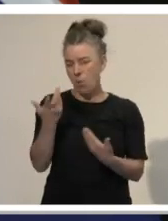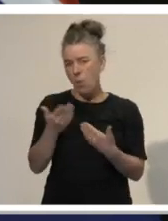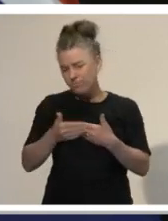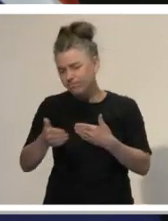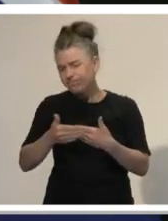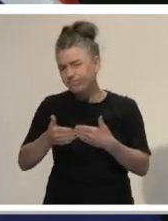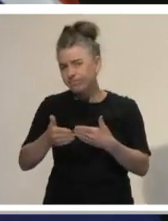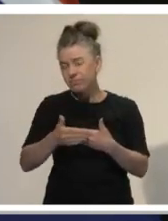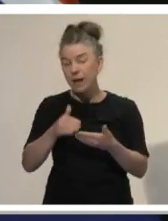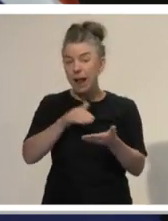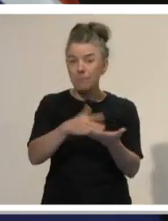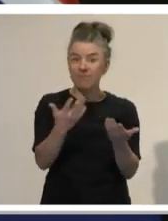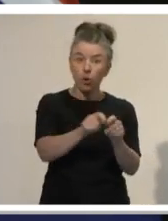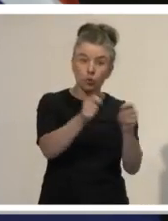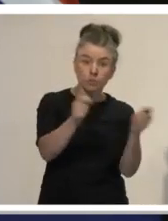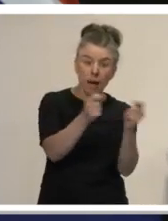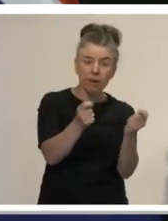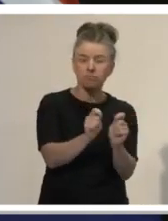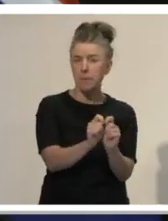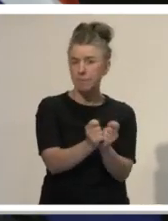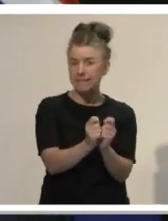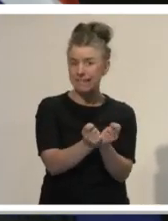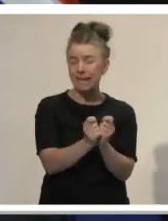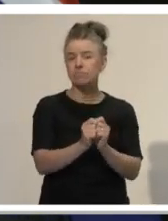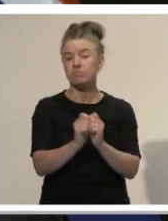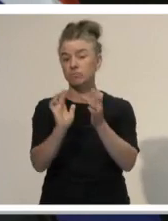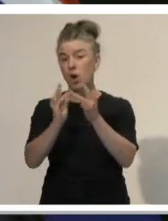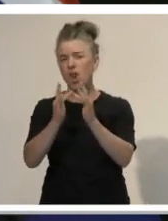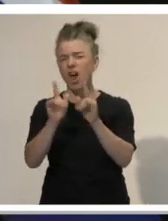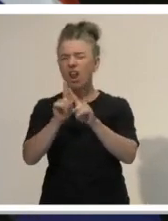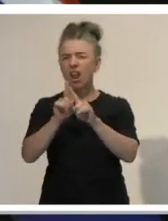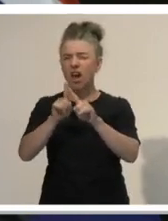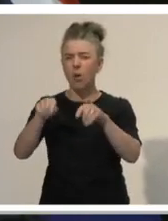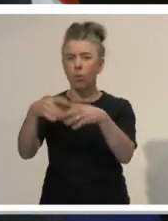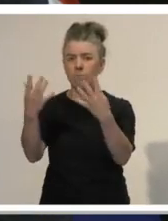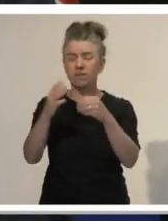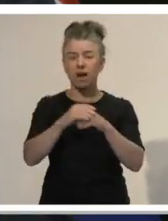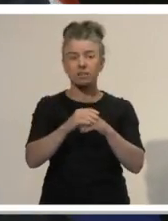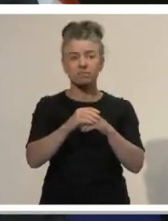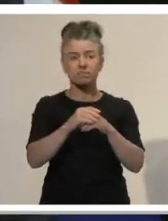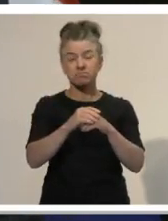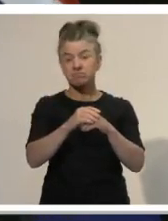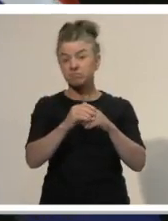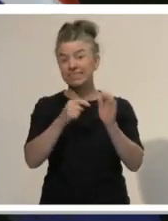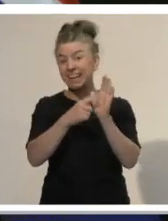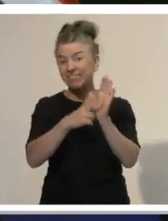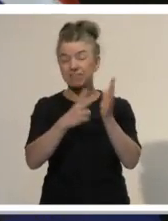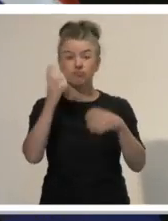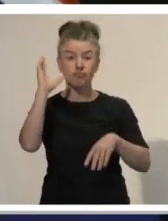at helping media in print, online and broadcast channels at national, regional and local community